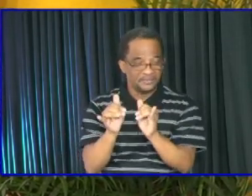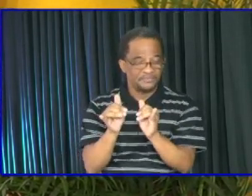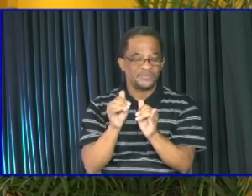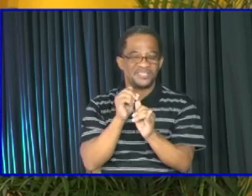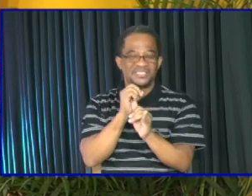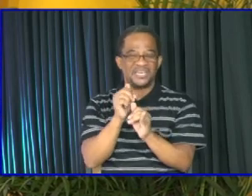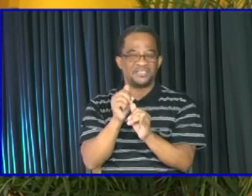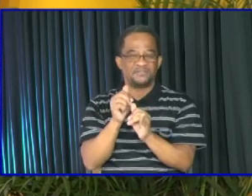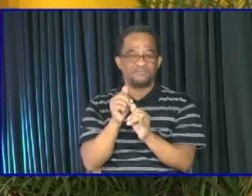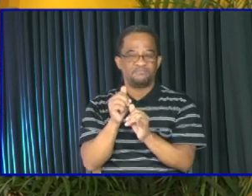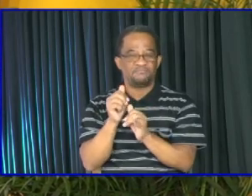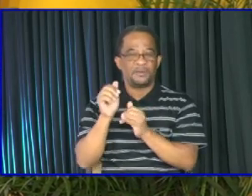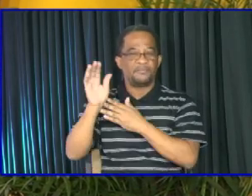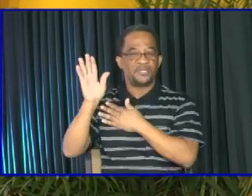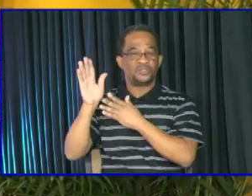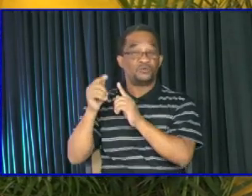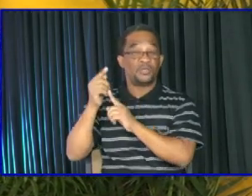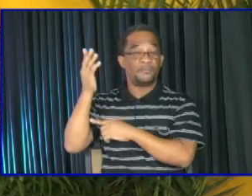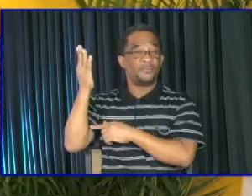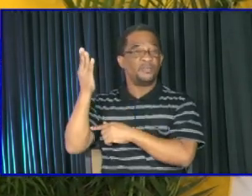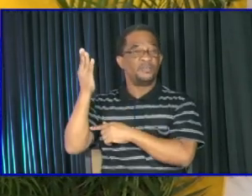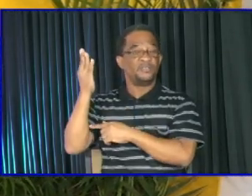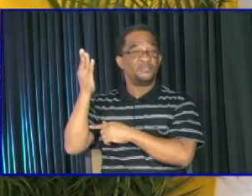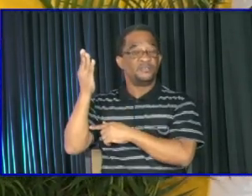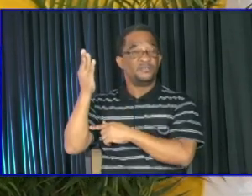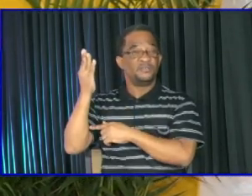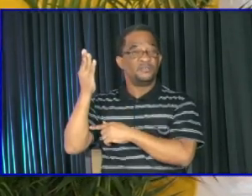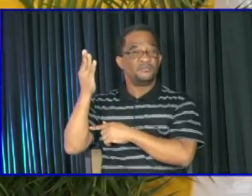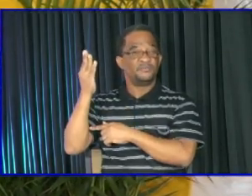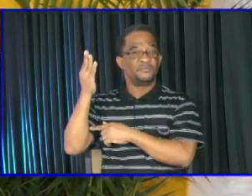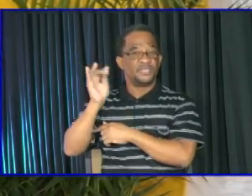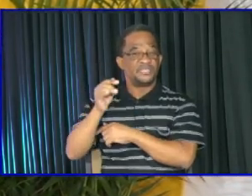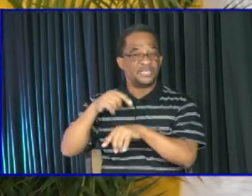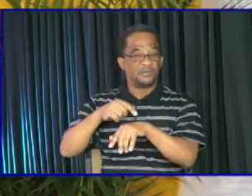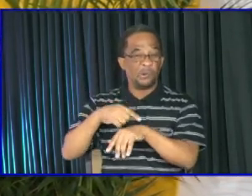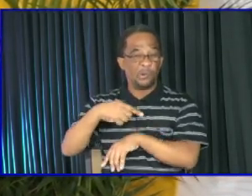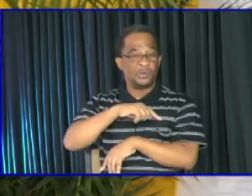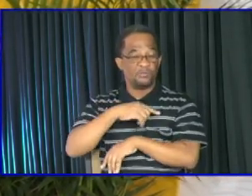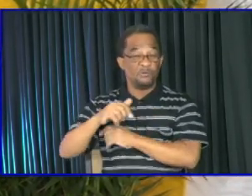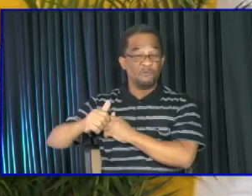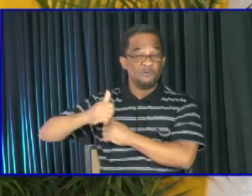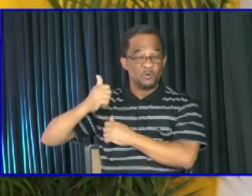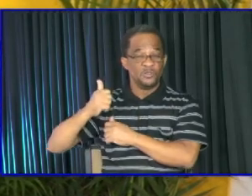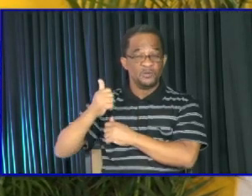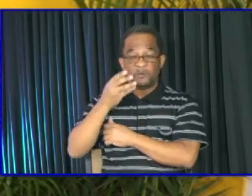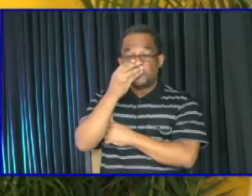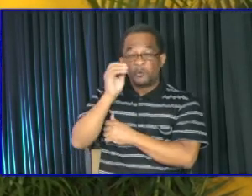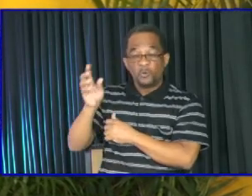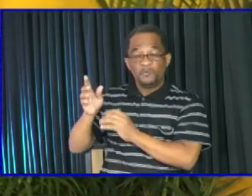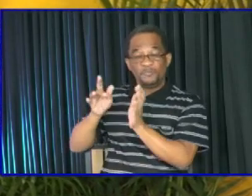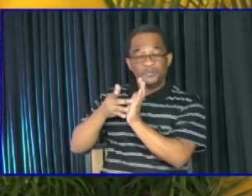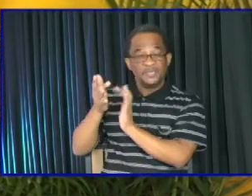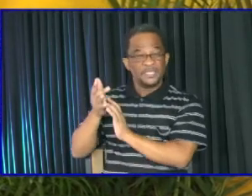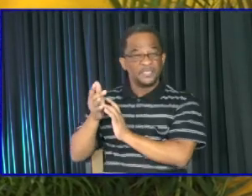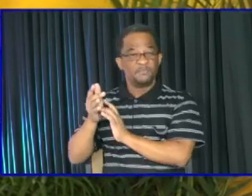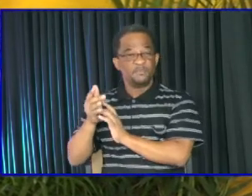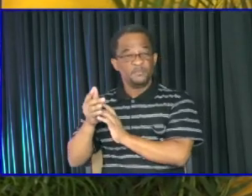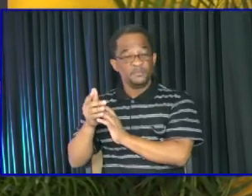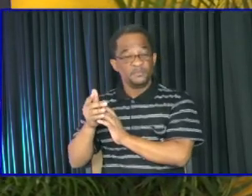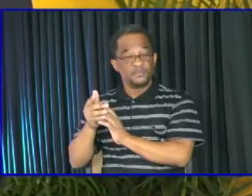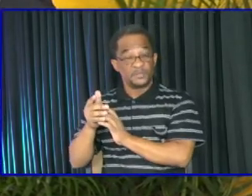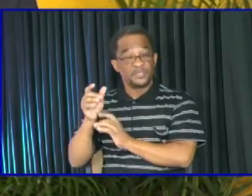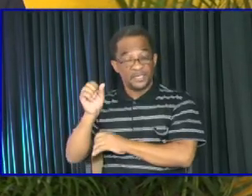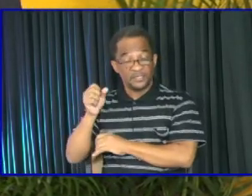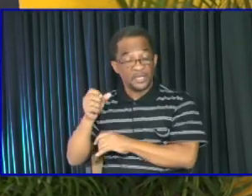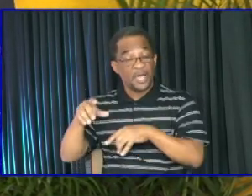not be committed to him to the point that we reject him. You could even be attending church with